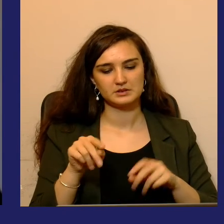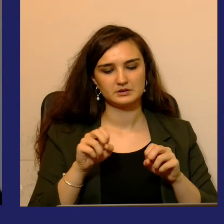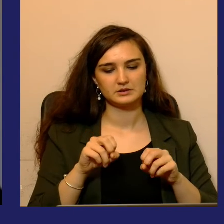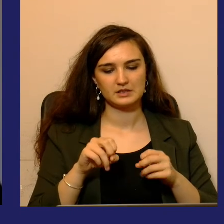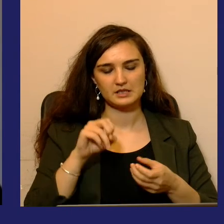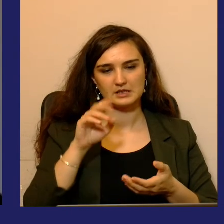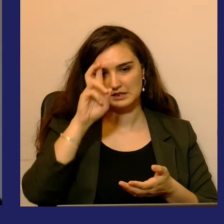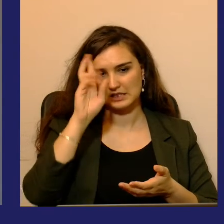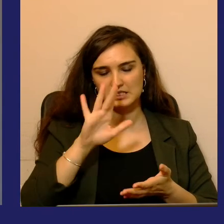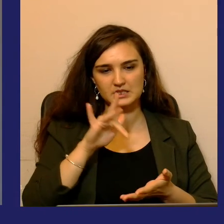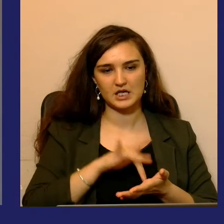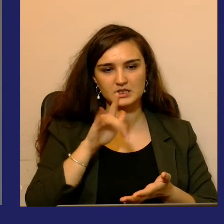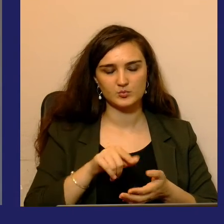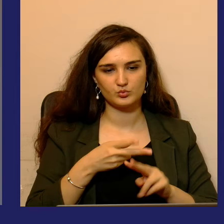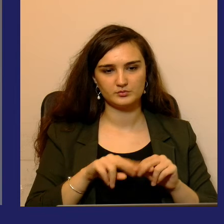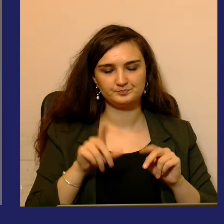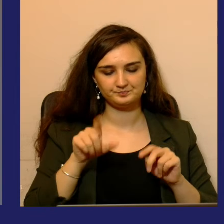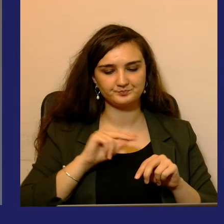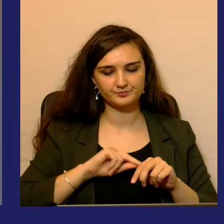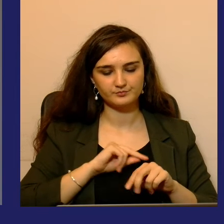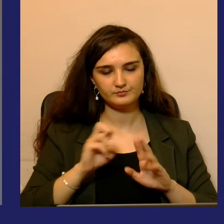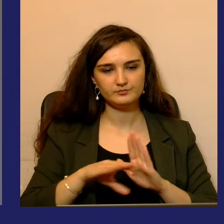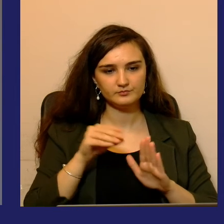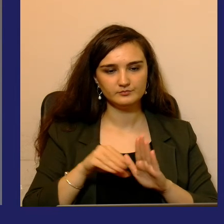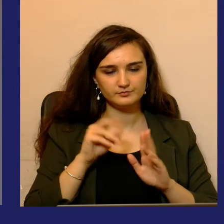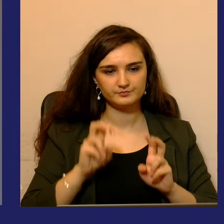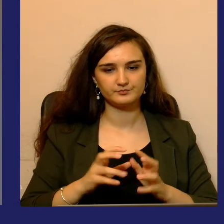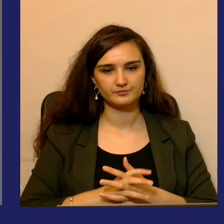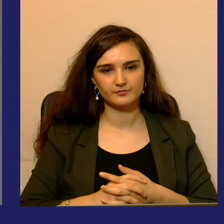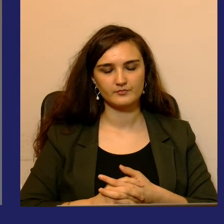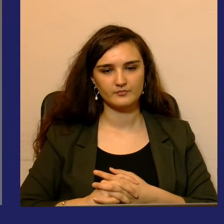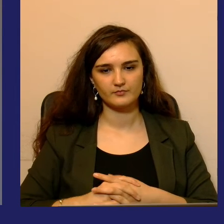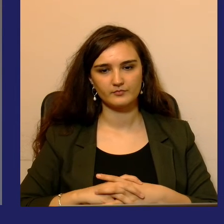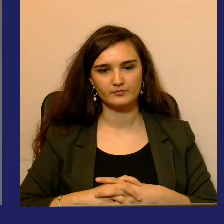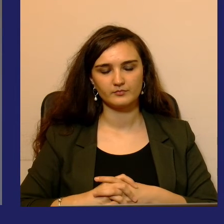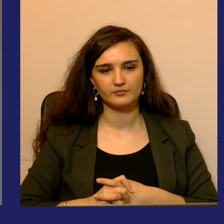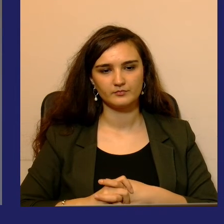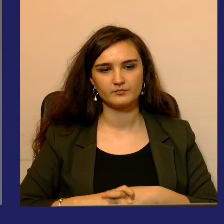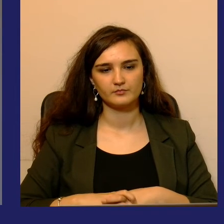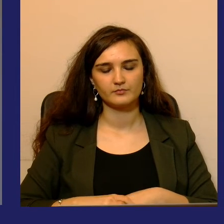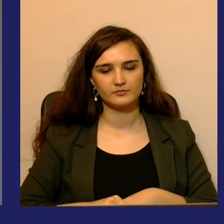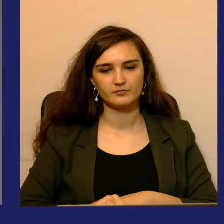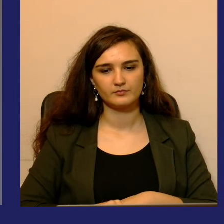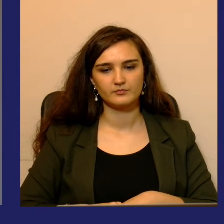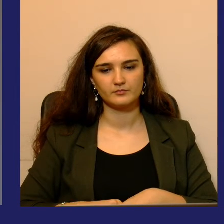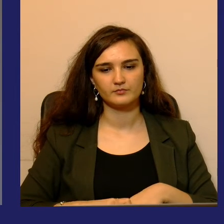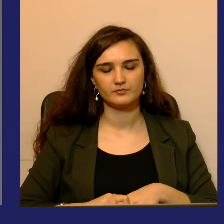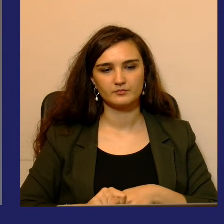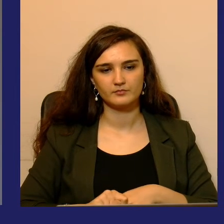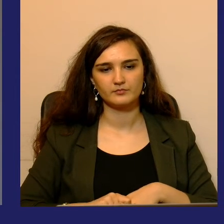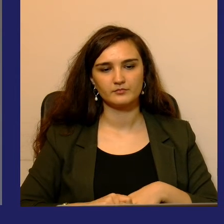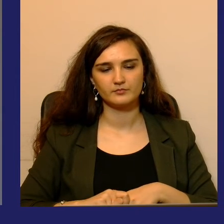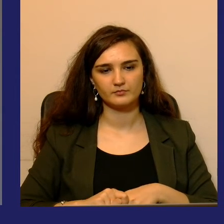election administration in the US as a strength, but in actual fact, it's the opposite, because all you need to do in a presidential